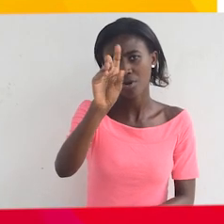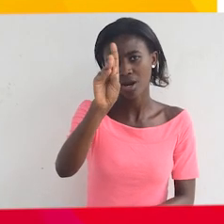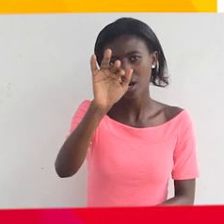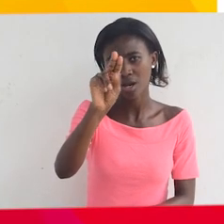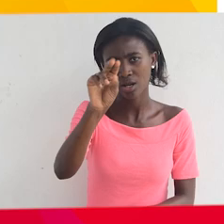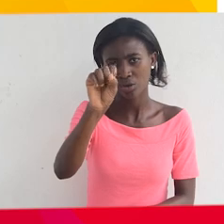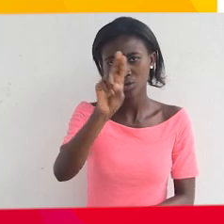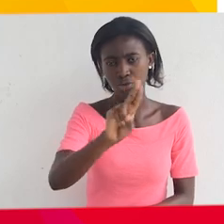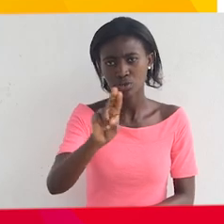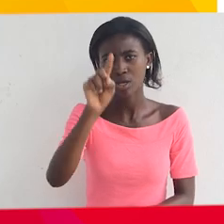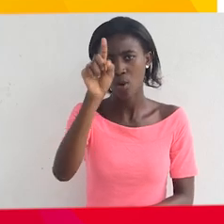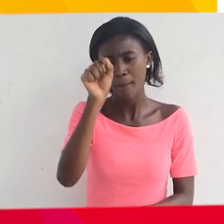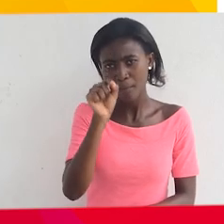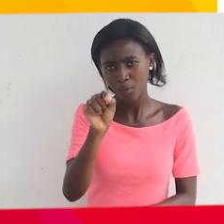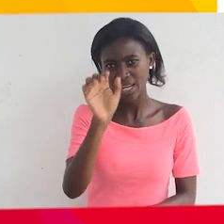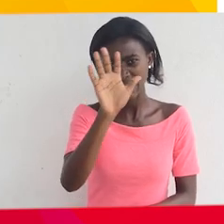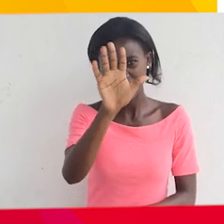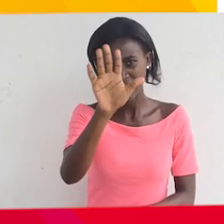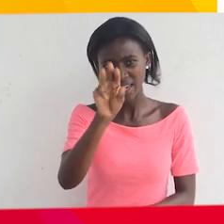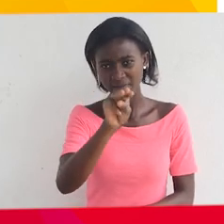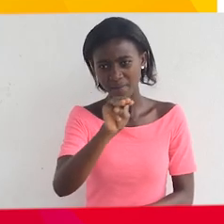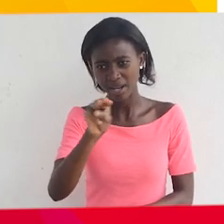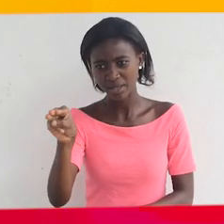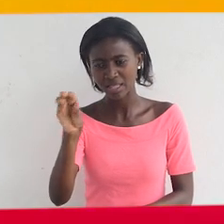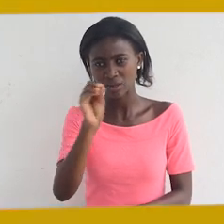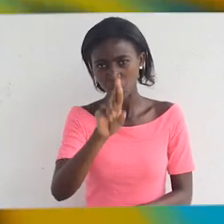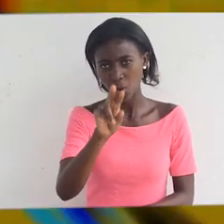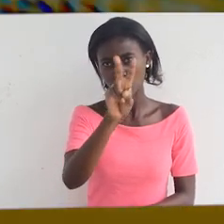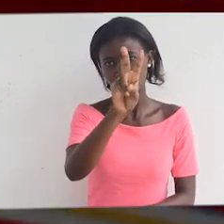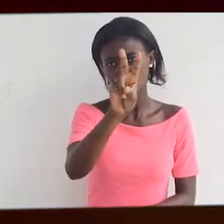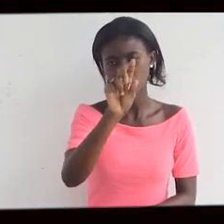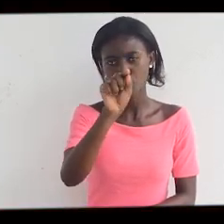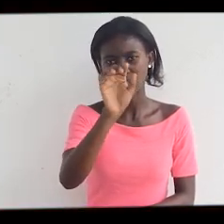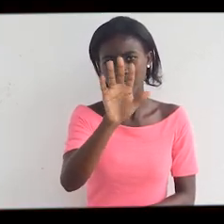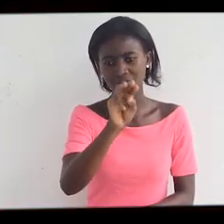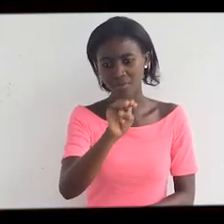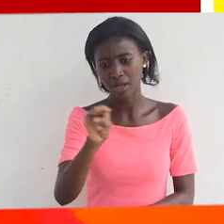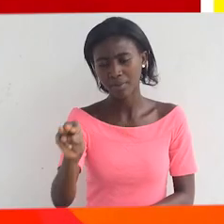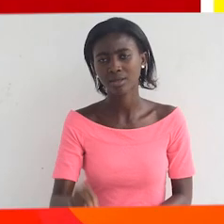1.5 mm or 2 mm.